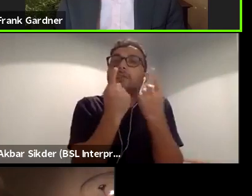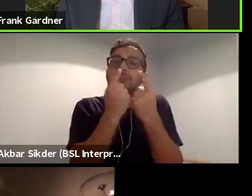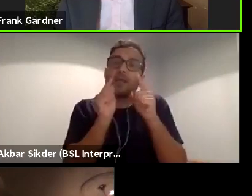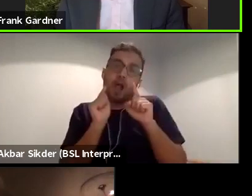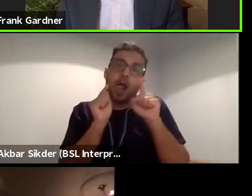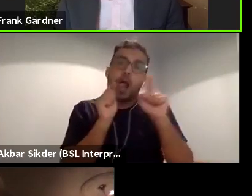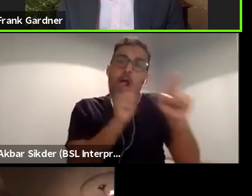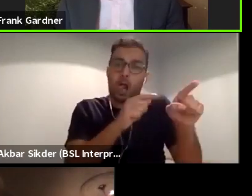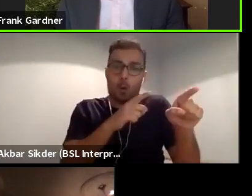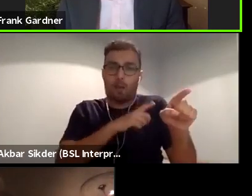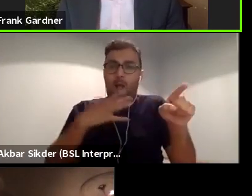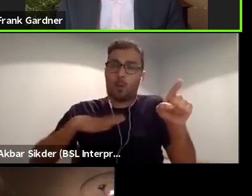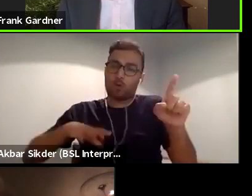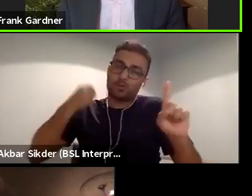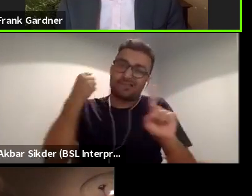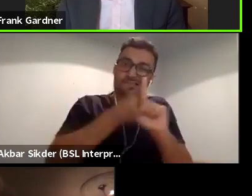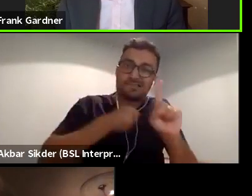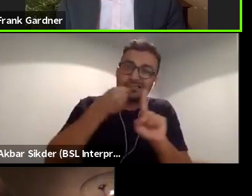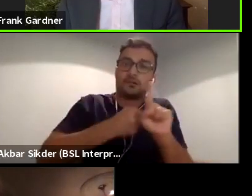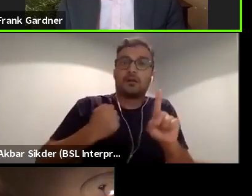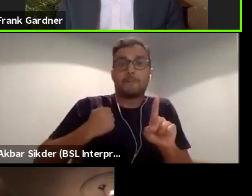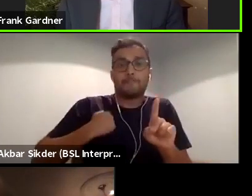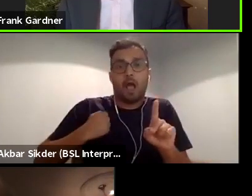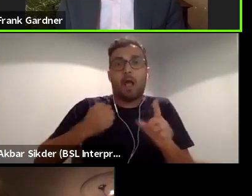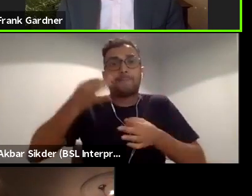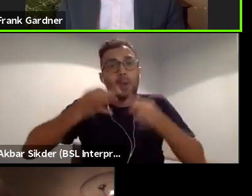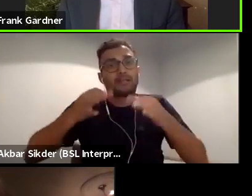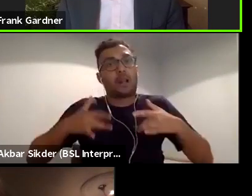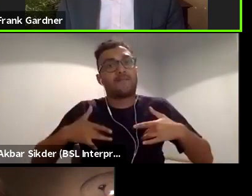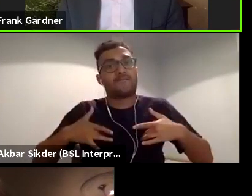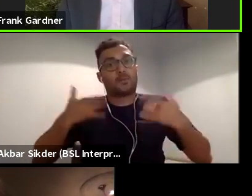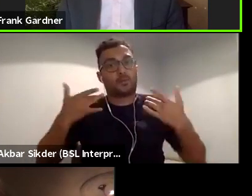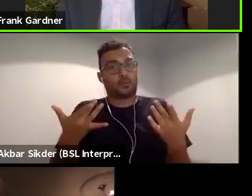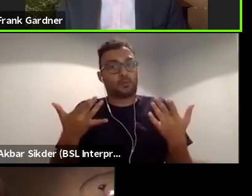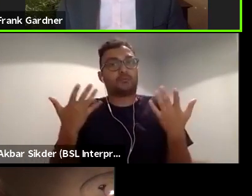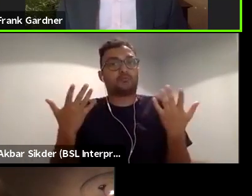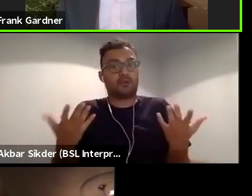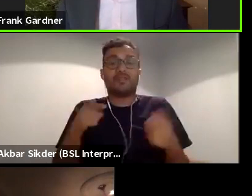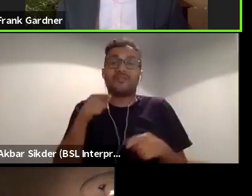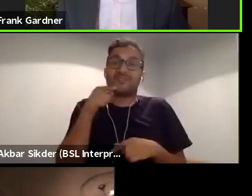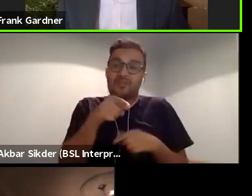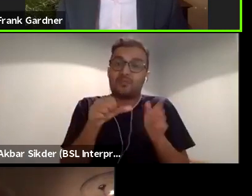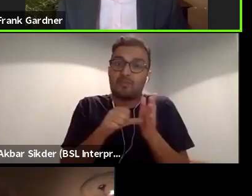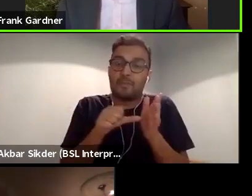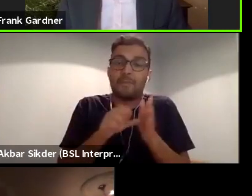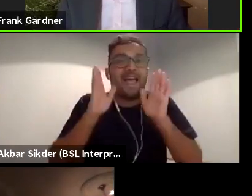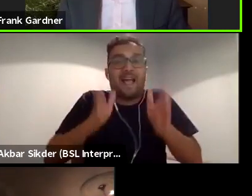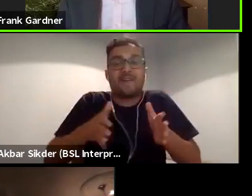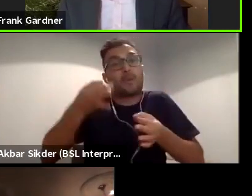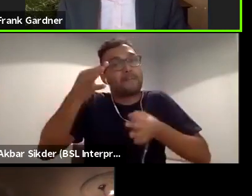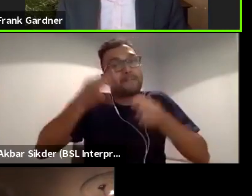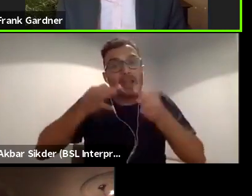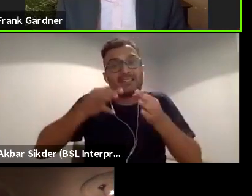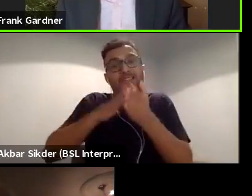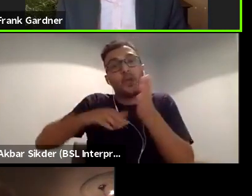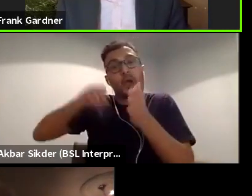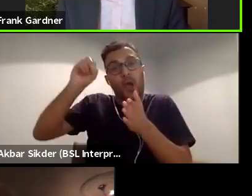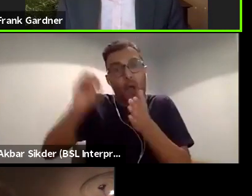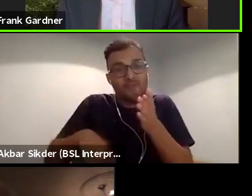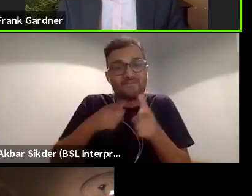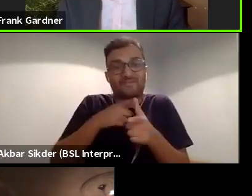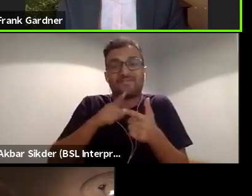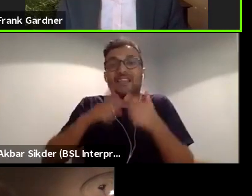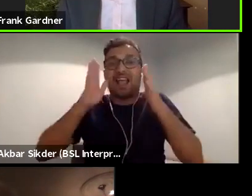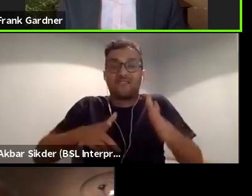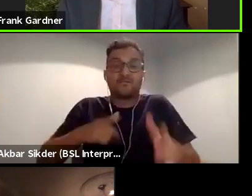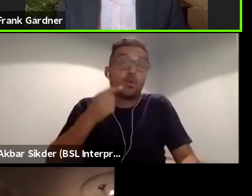Counterterrorism must be apolitical and it must be colorblind, which is why I think Rizwana actually tweeted something